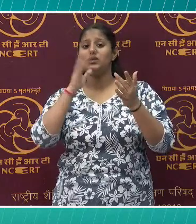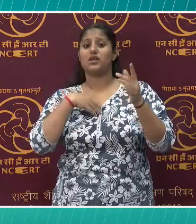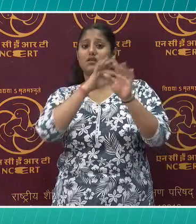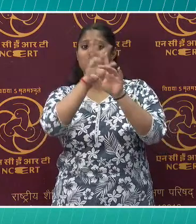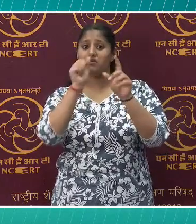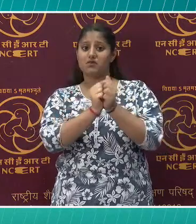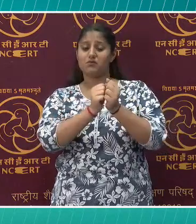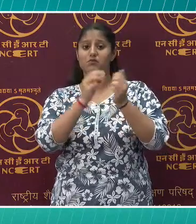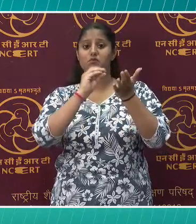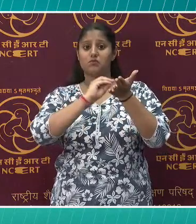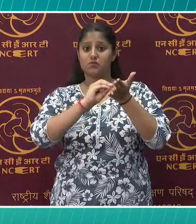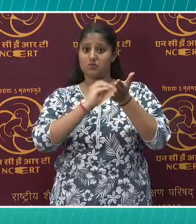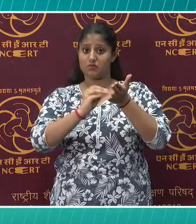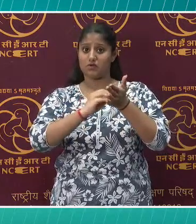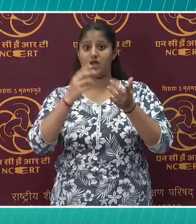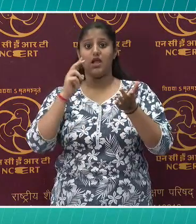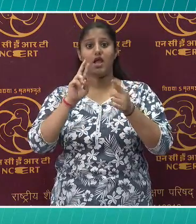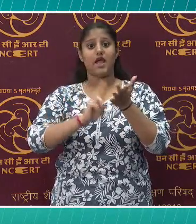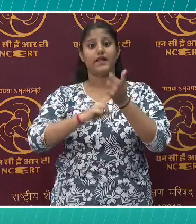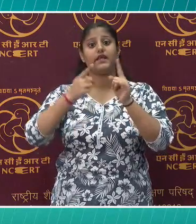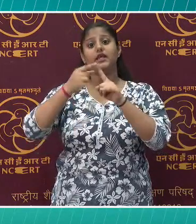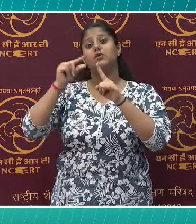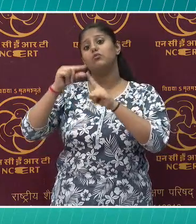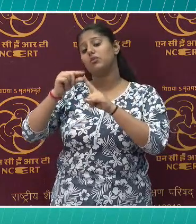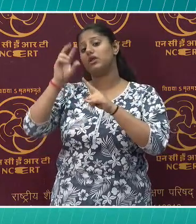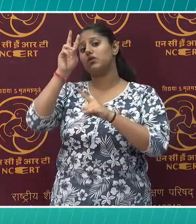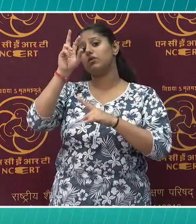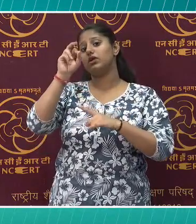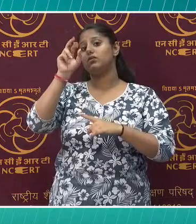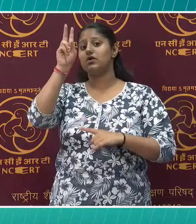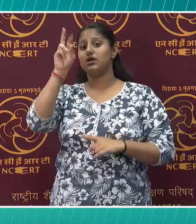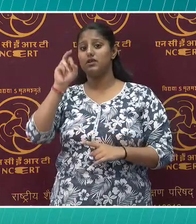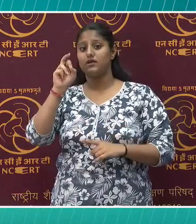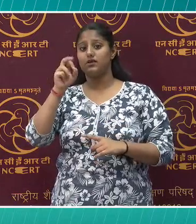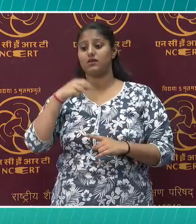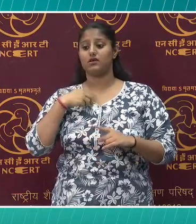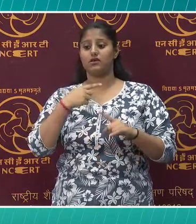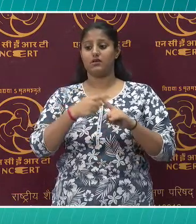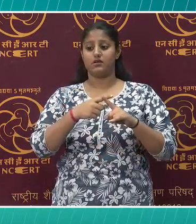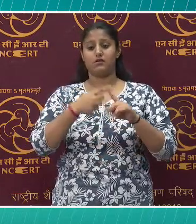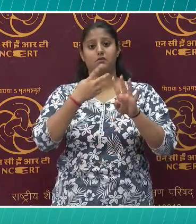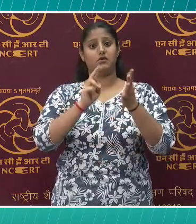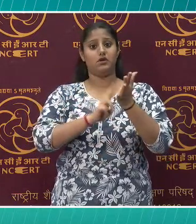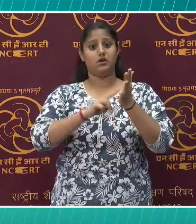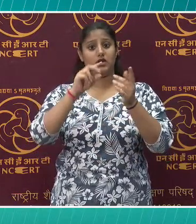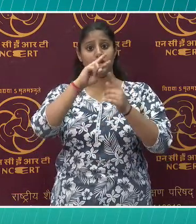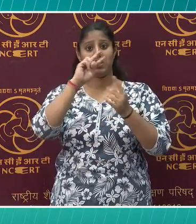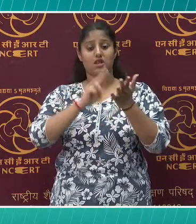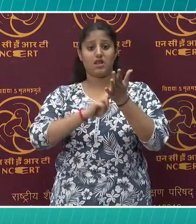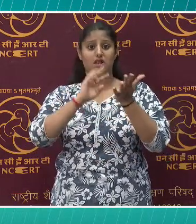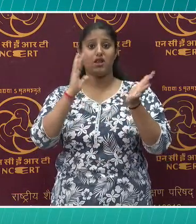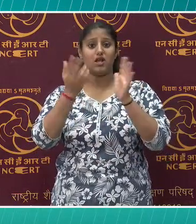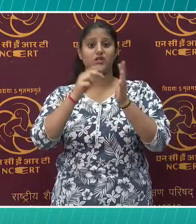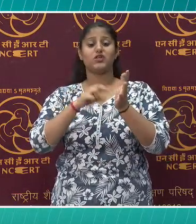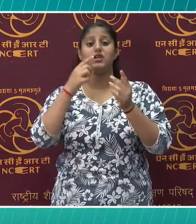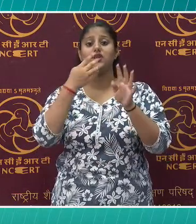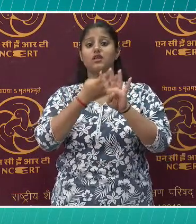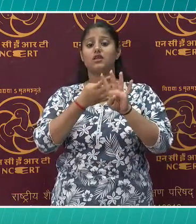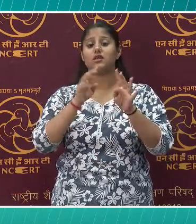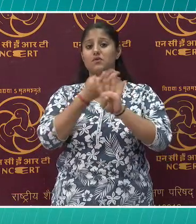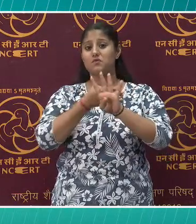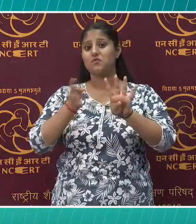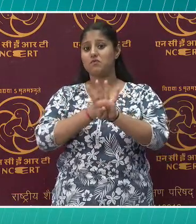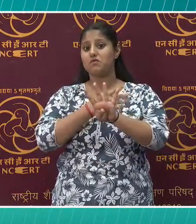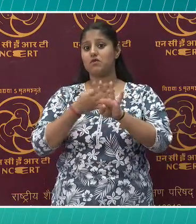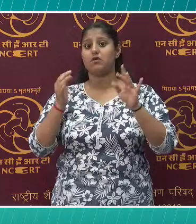understand the national education policy, and then of course subsequently the national curriculum framework for school education has helped